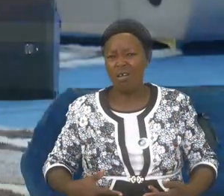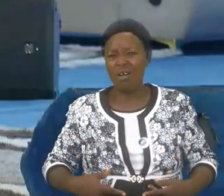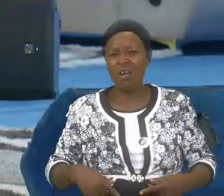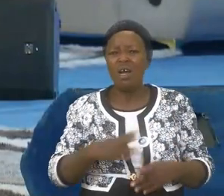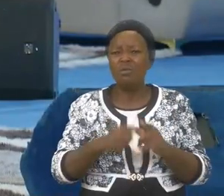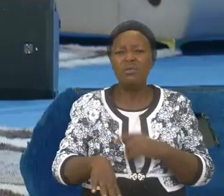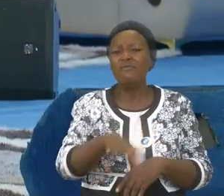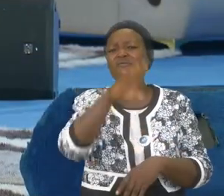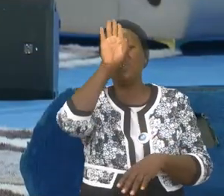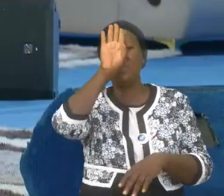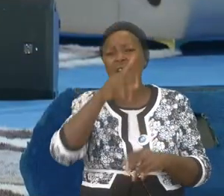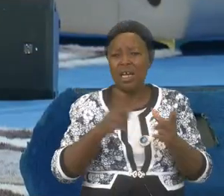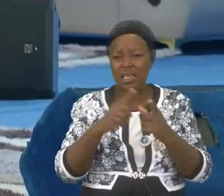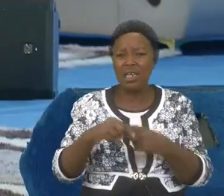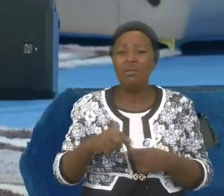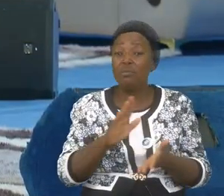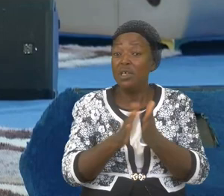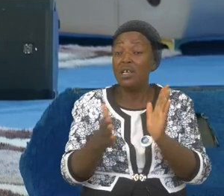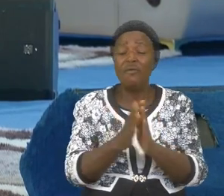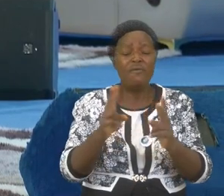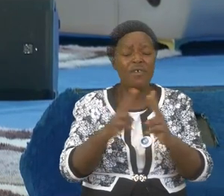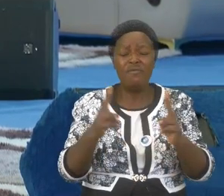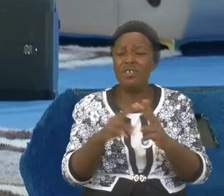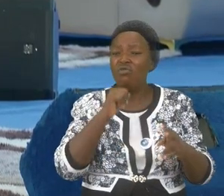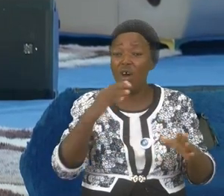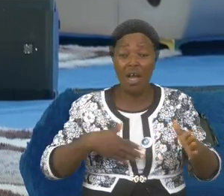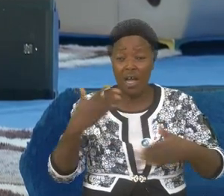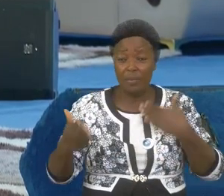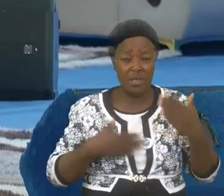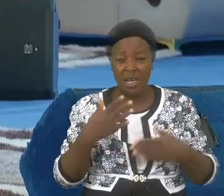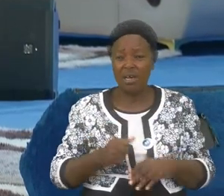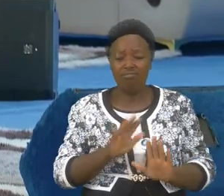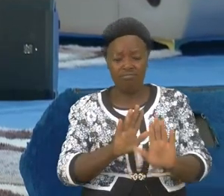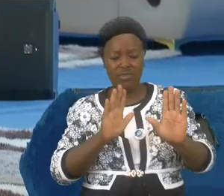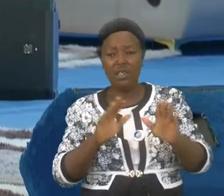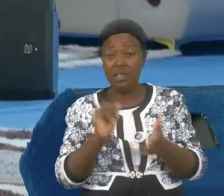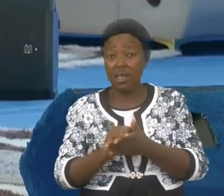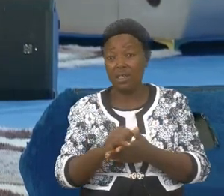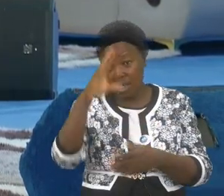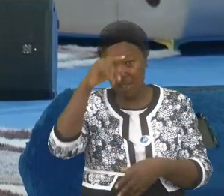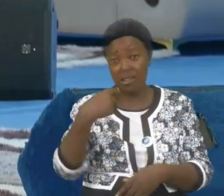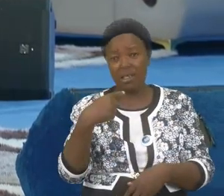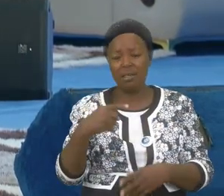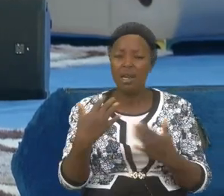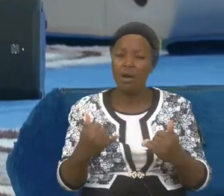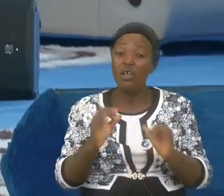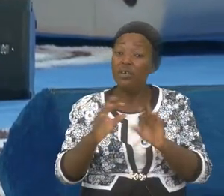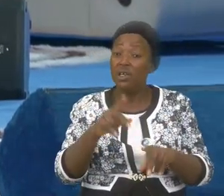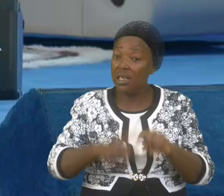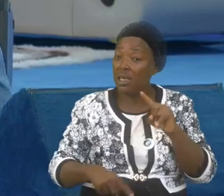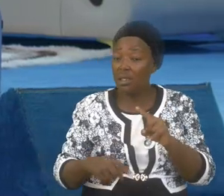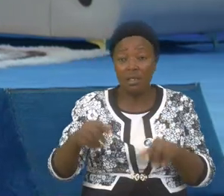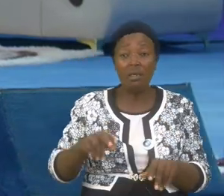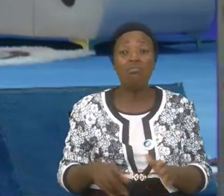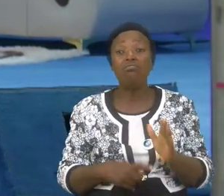he said, now, if you are not able to reveal that dream, one thing will